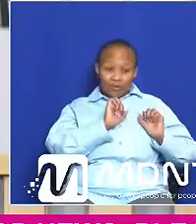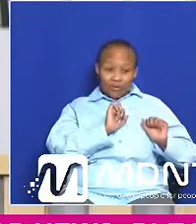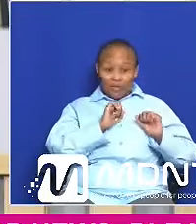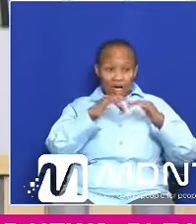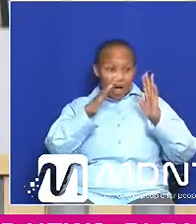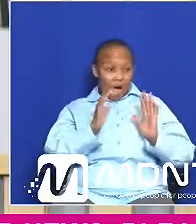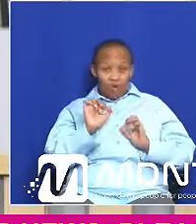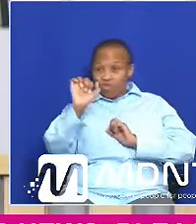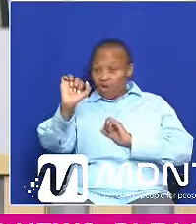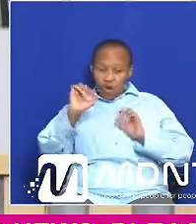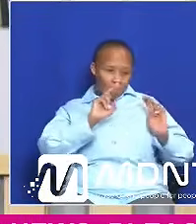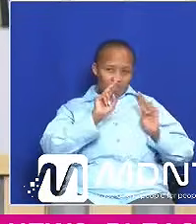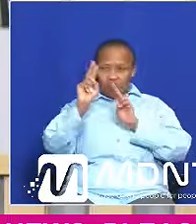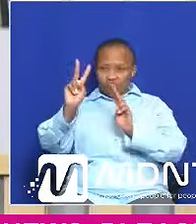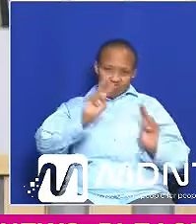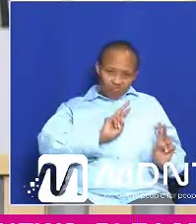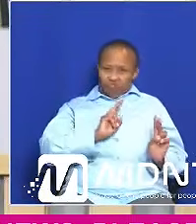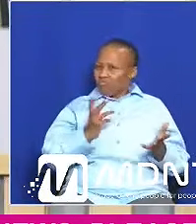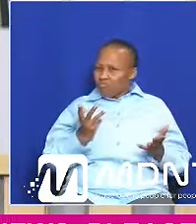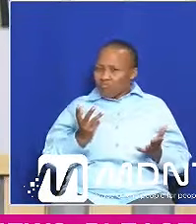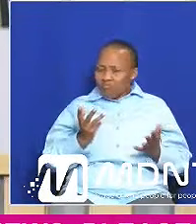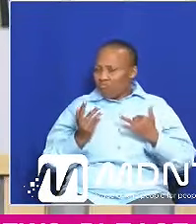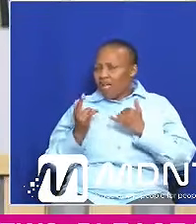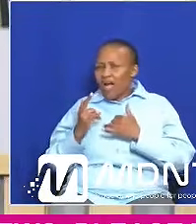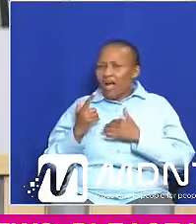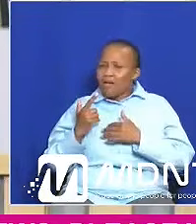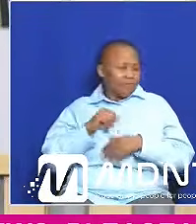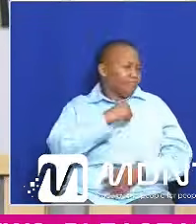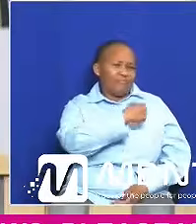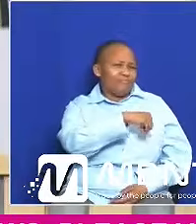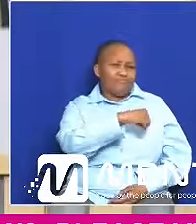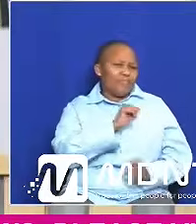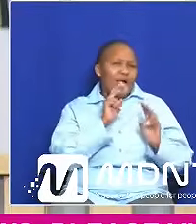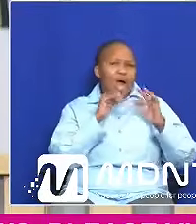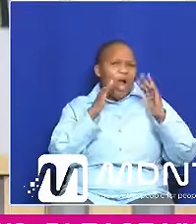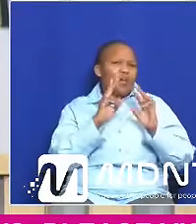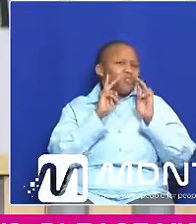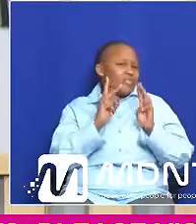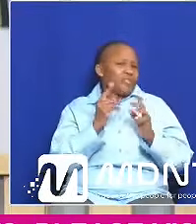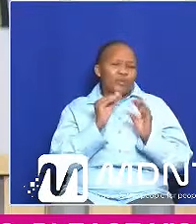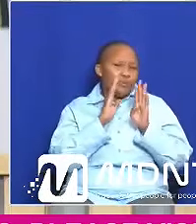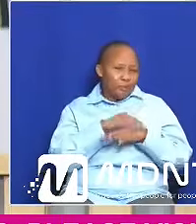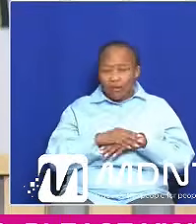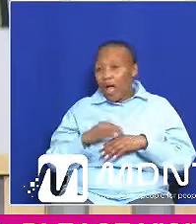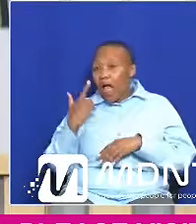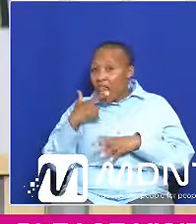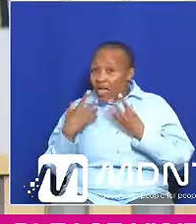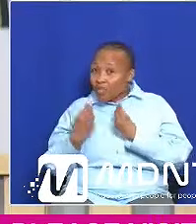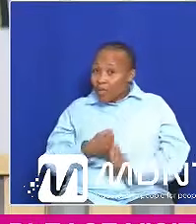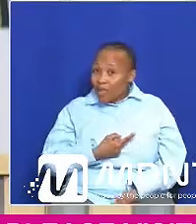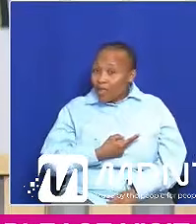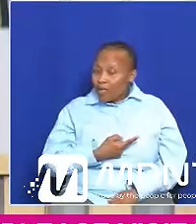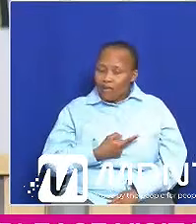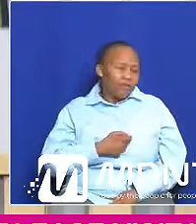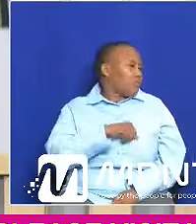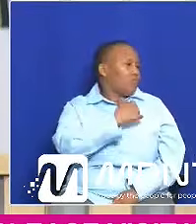to lunches together? No, we never went to lunch, but at some point I remember he was having lunch somewhere, and